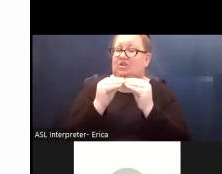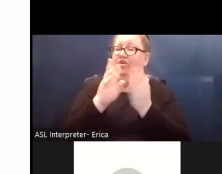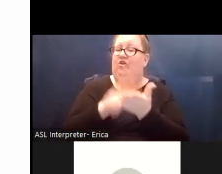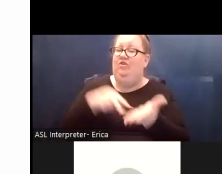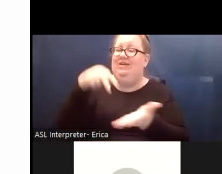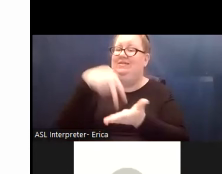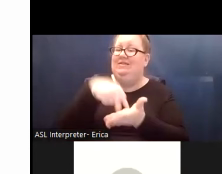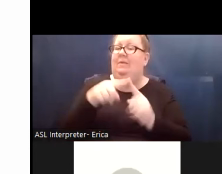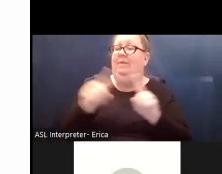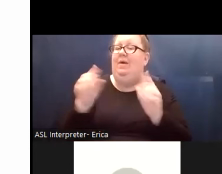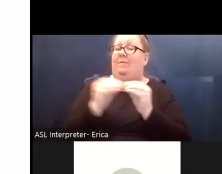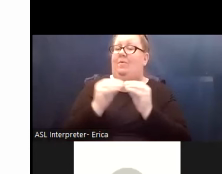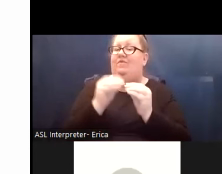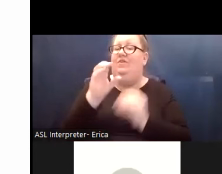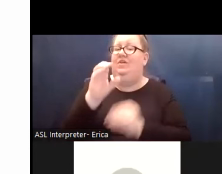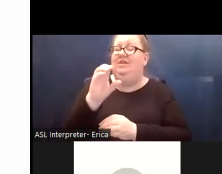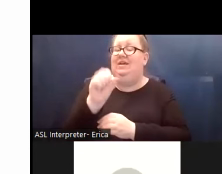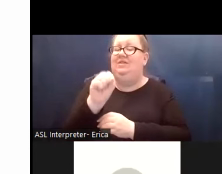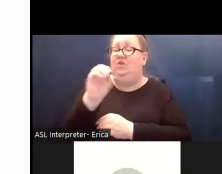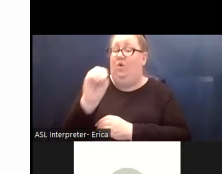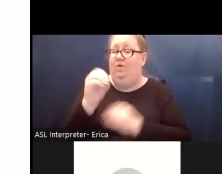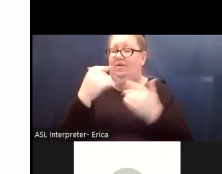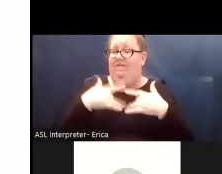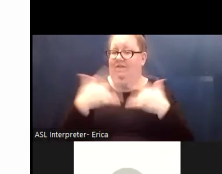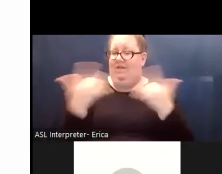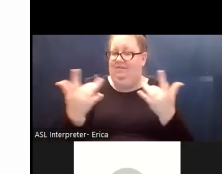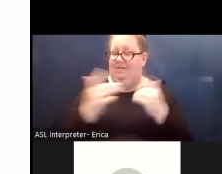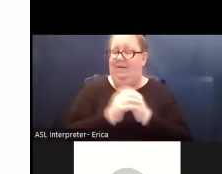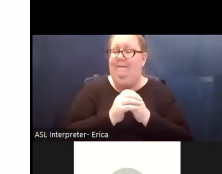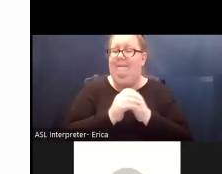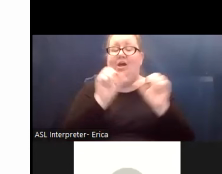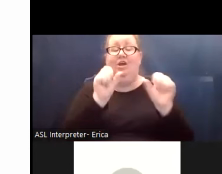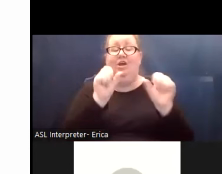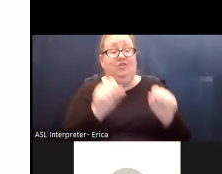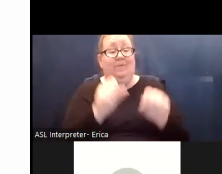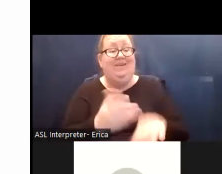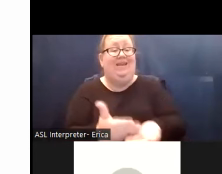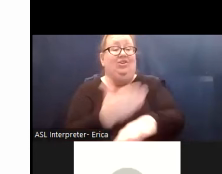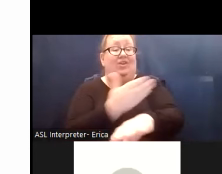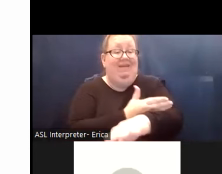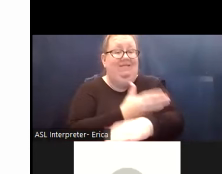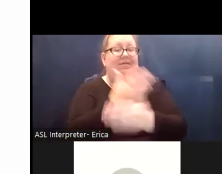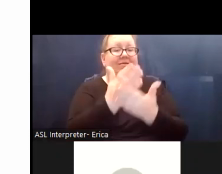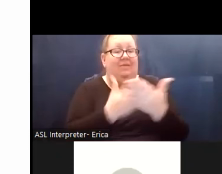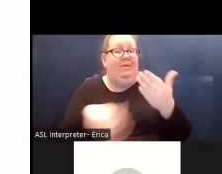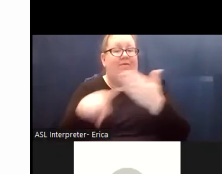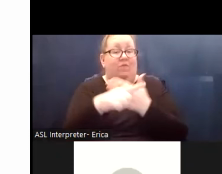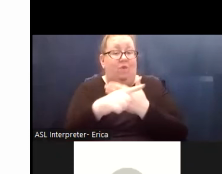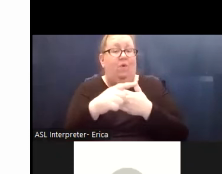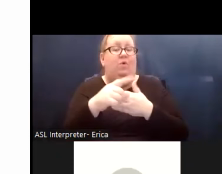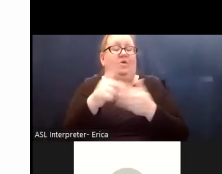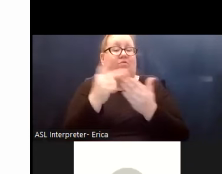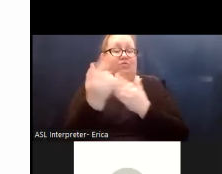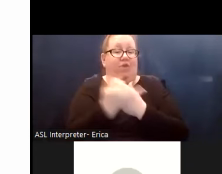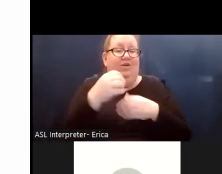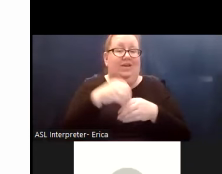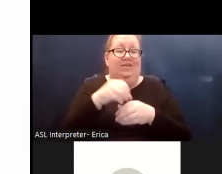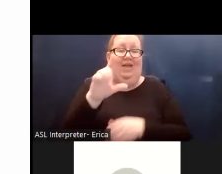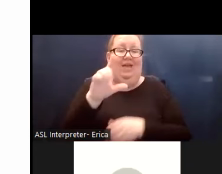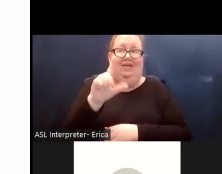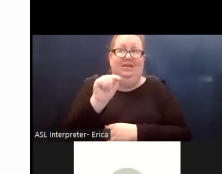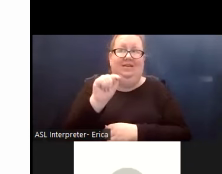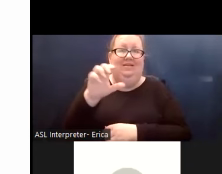for CSO events. So potentially enhancing some of those projects within the LTCP